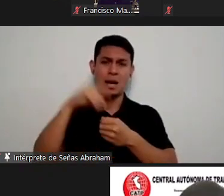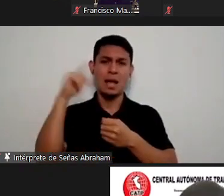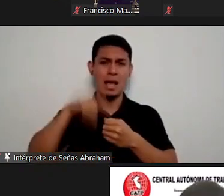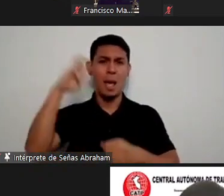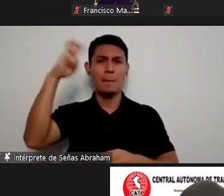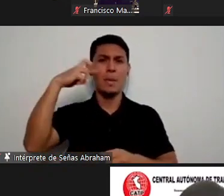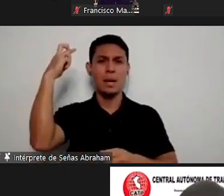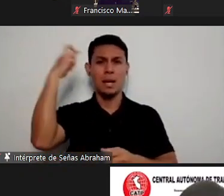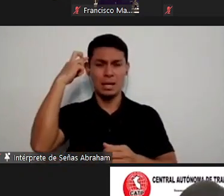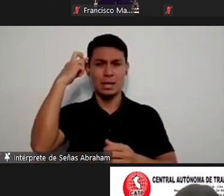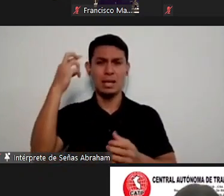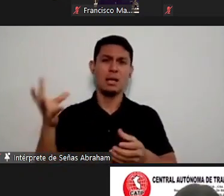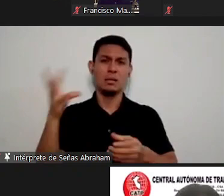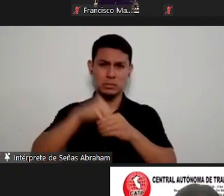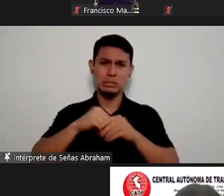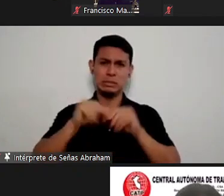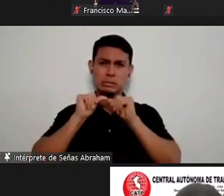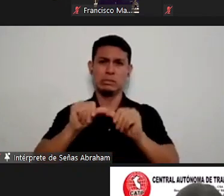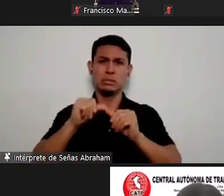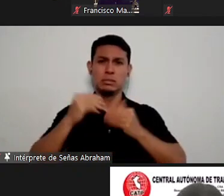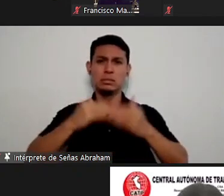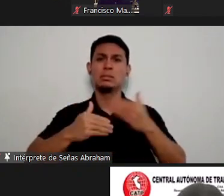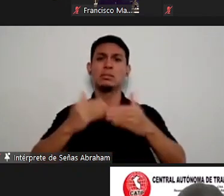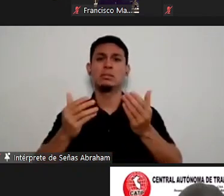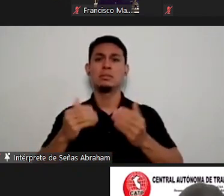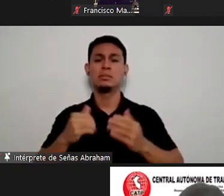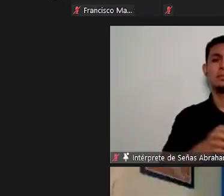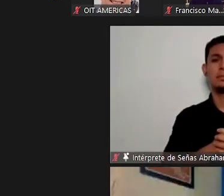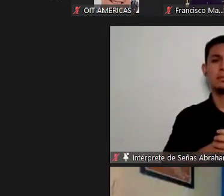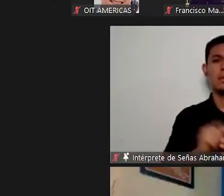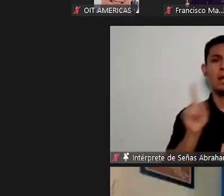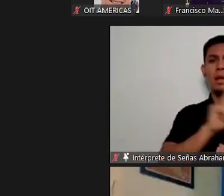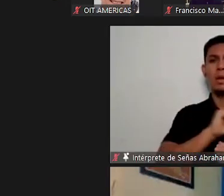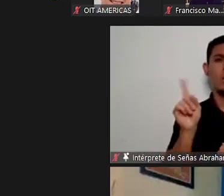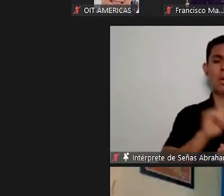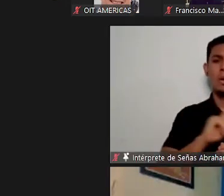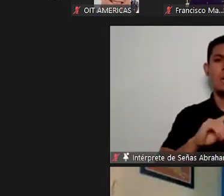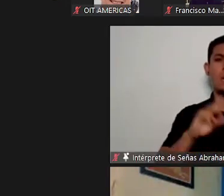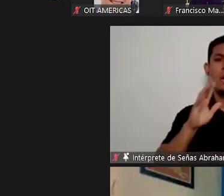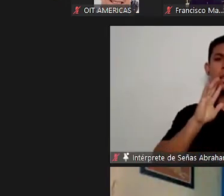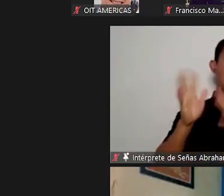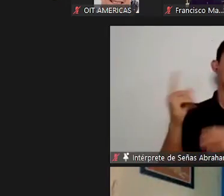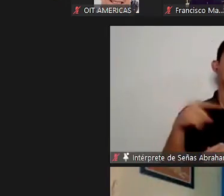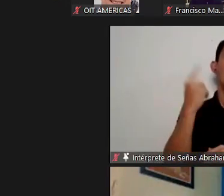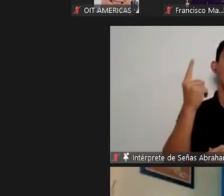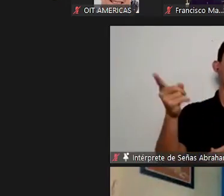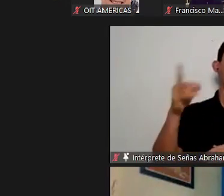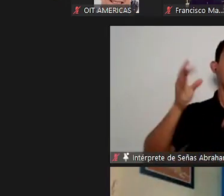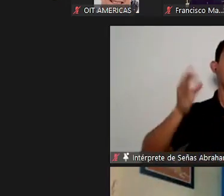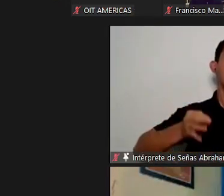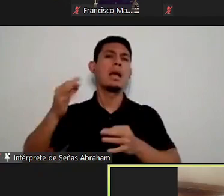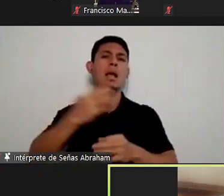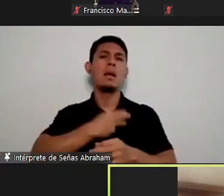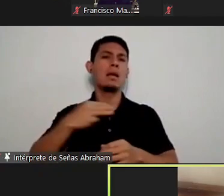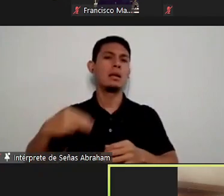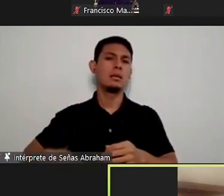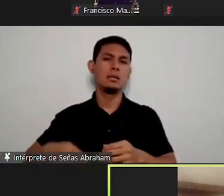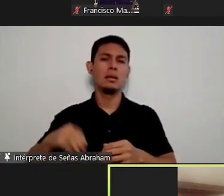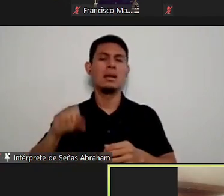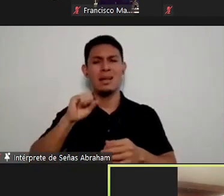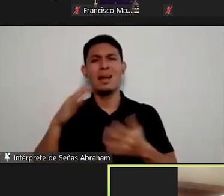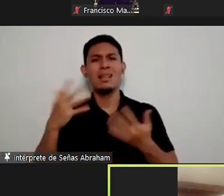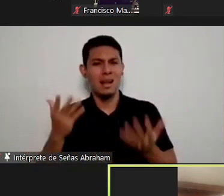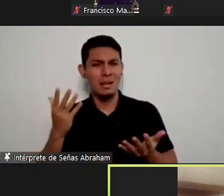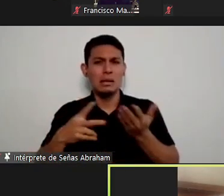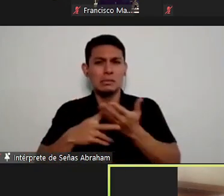committed in this implementation policy and monetary policy and that they shouldn't let the